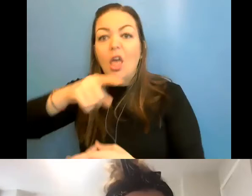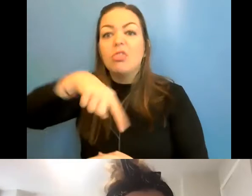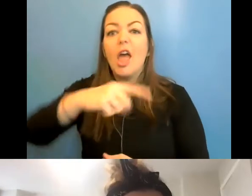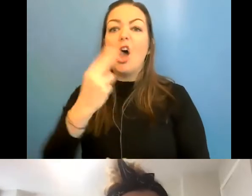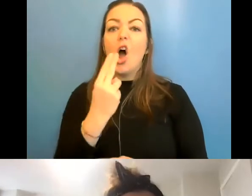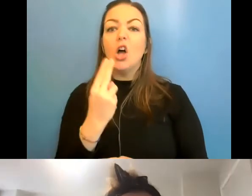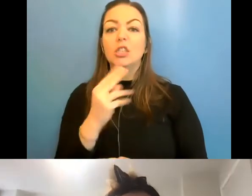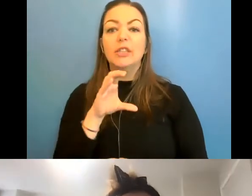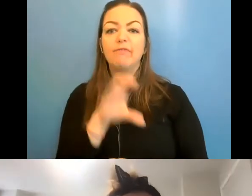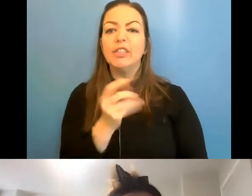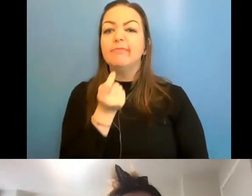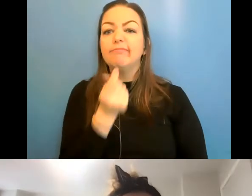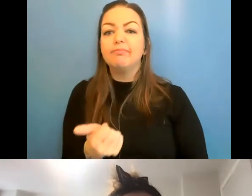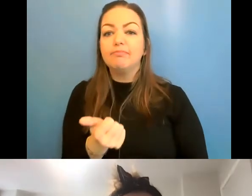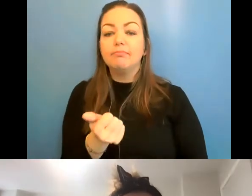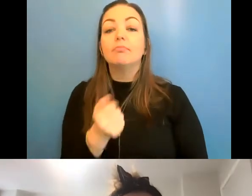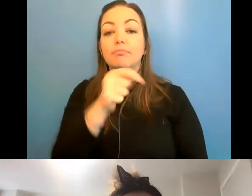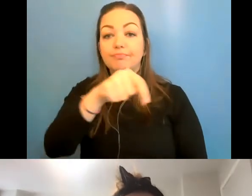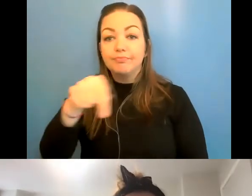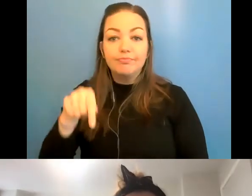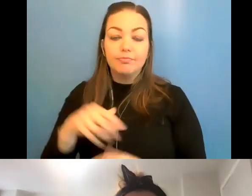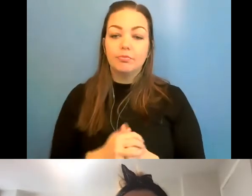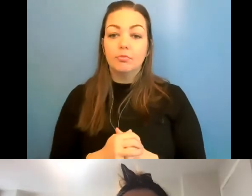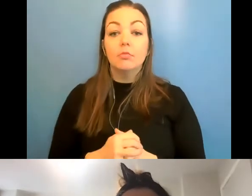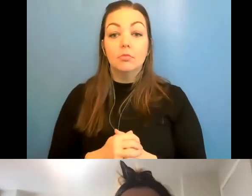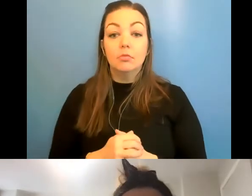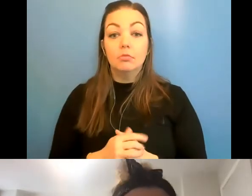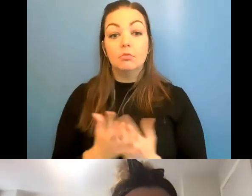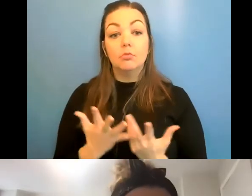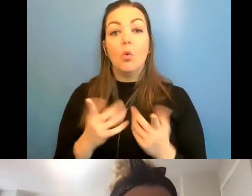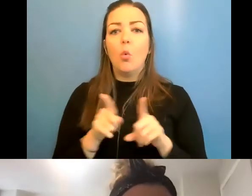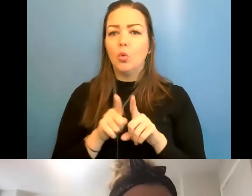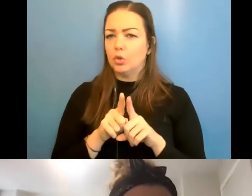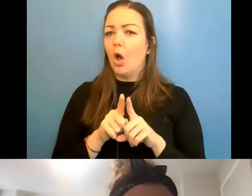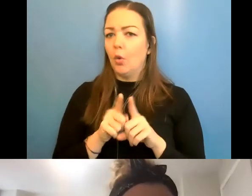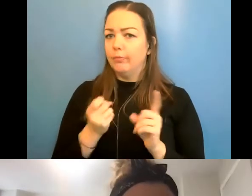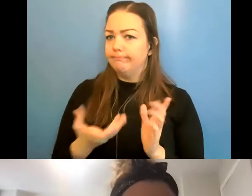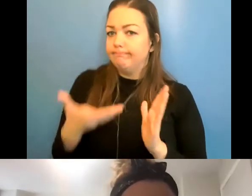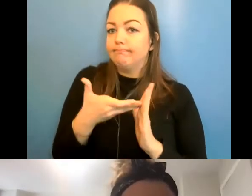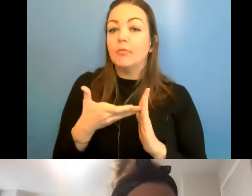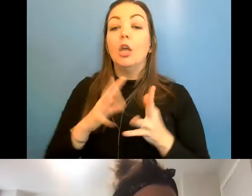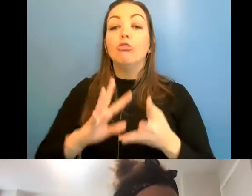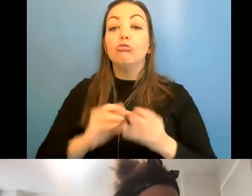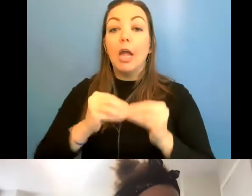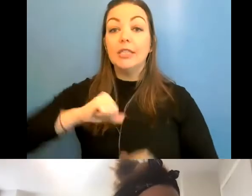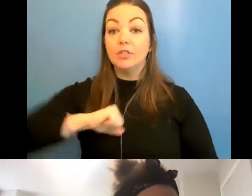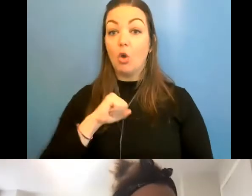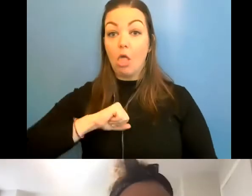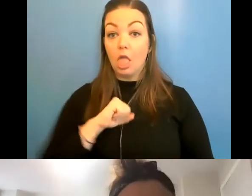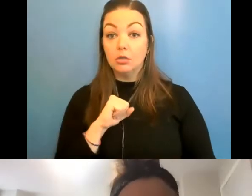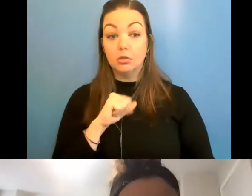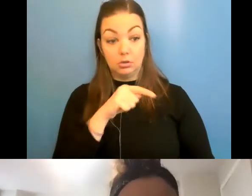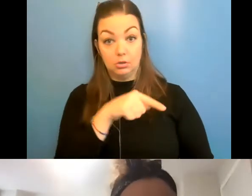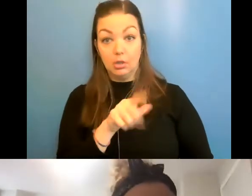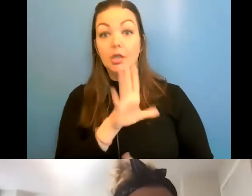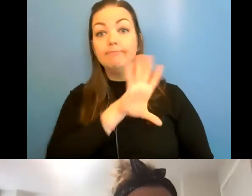funded before. So I think it's worth mentioning as well that Creative Scotland have come back on board